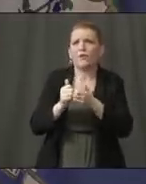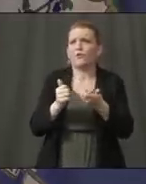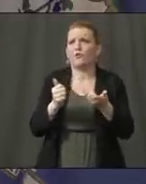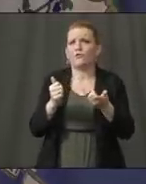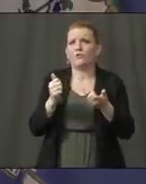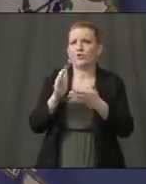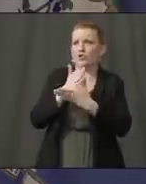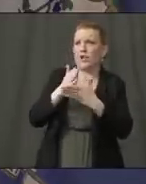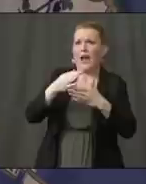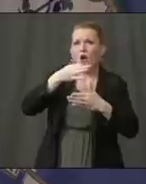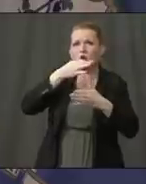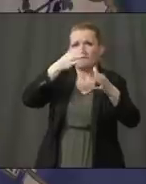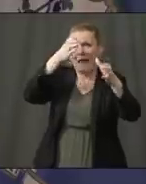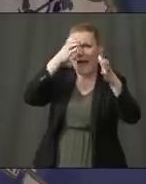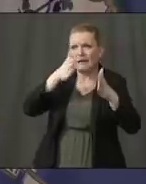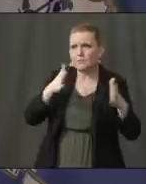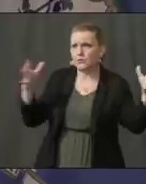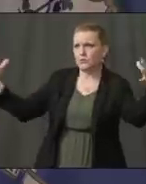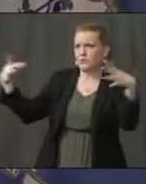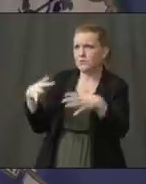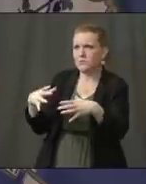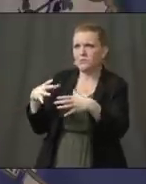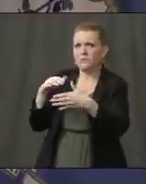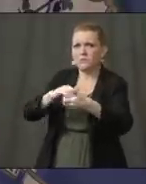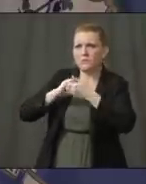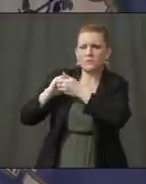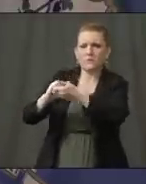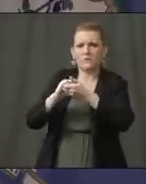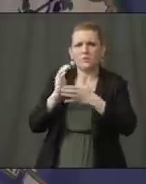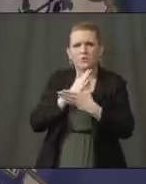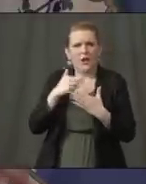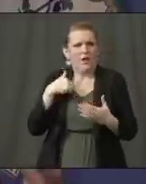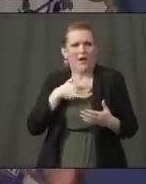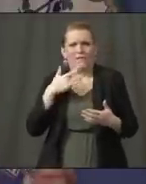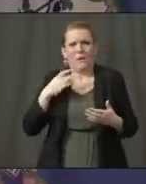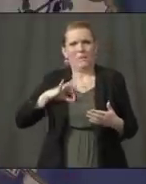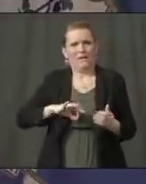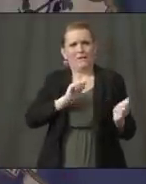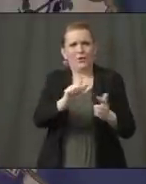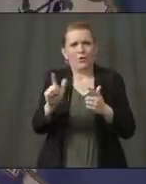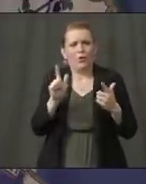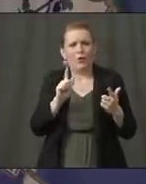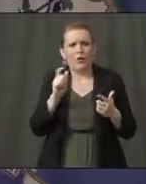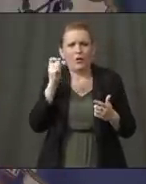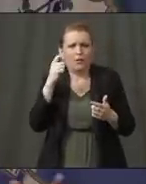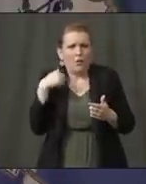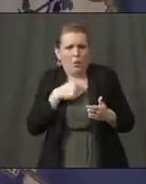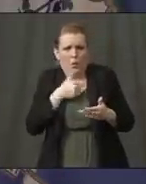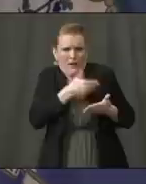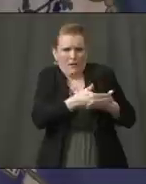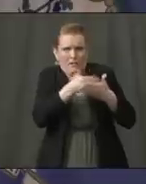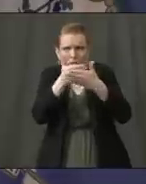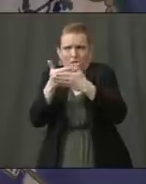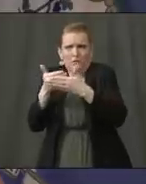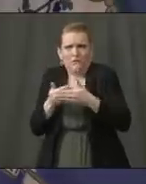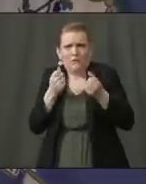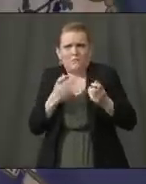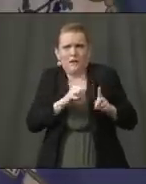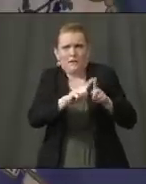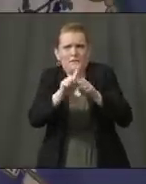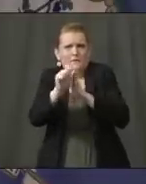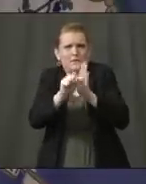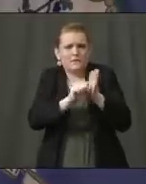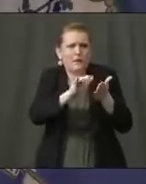table so they can share information as well. I've got, several different borders, New York, Massachusetts, Rhode